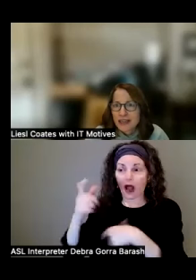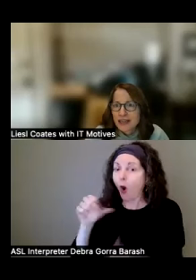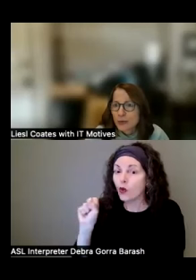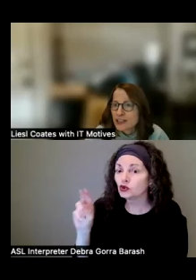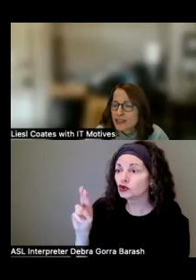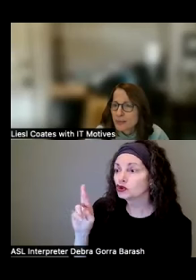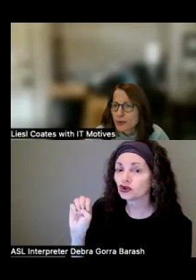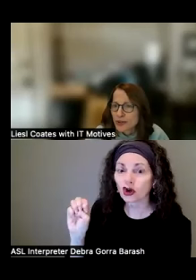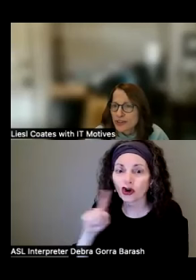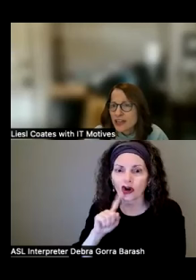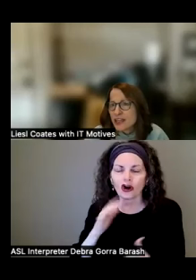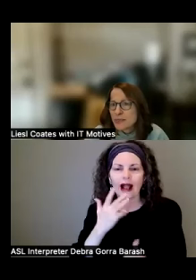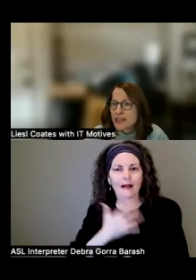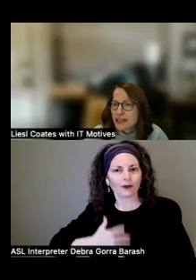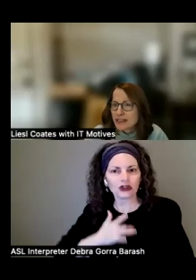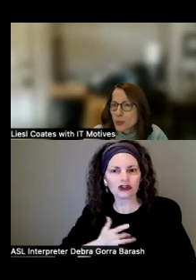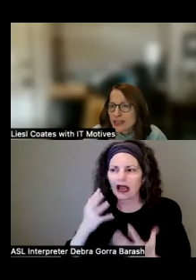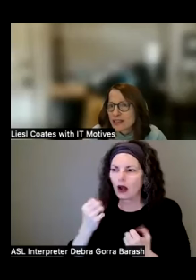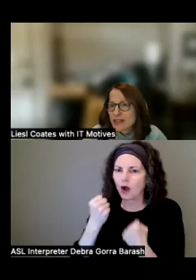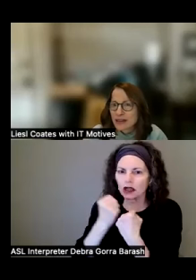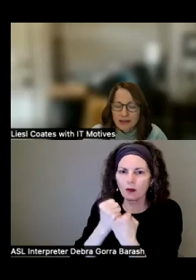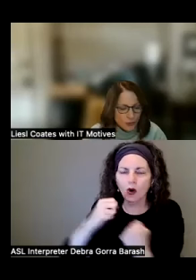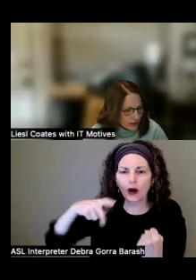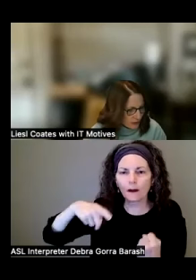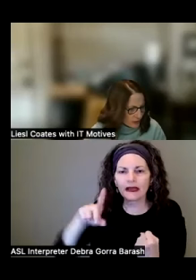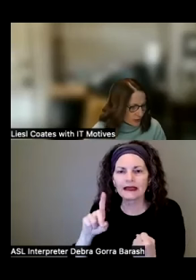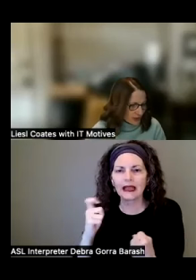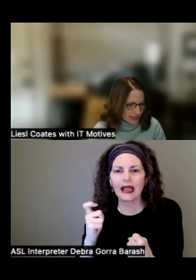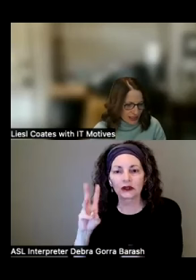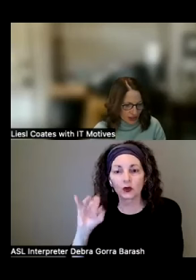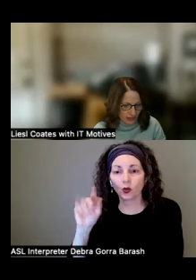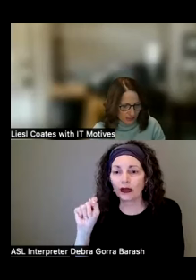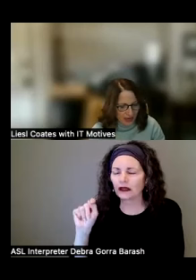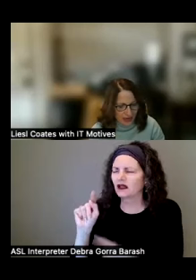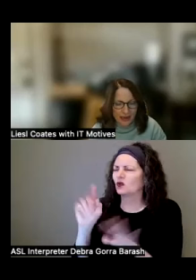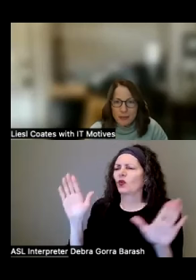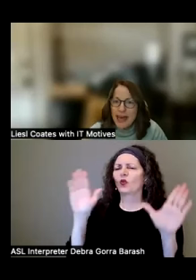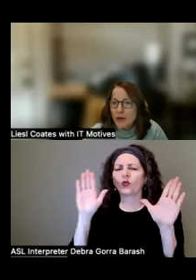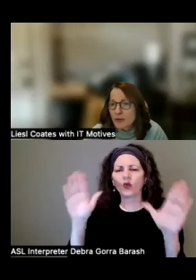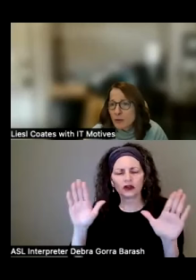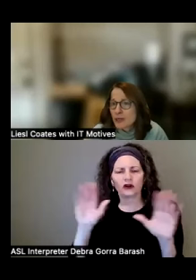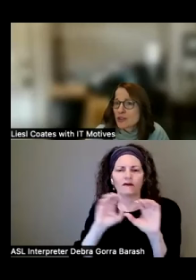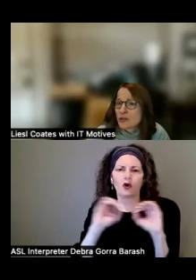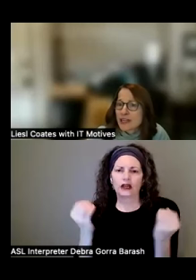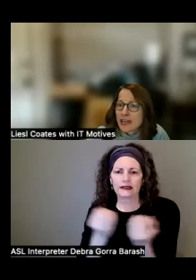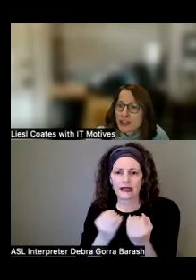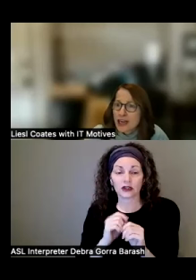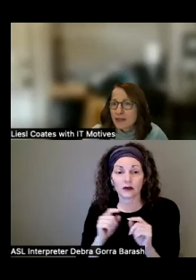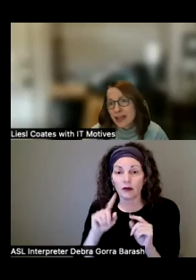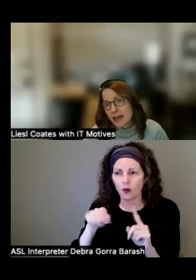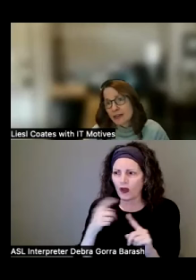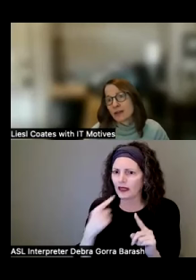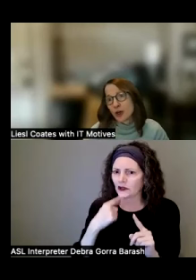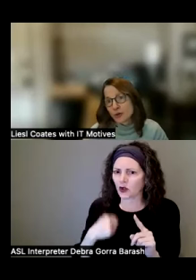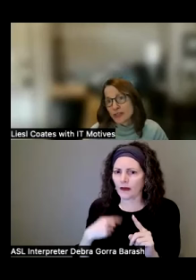appreciate and want to support PDX WIT. They are a wonderful organization. However, when I was told that I actually